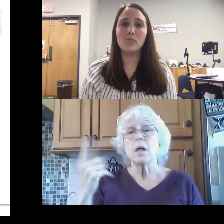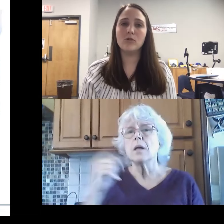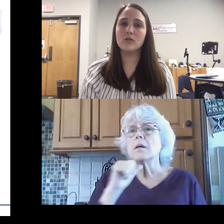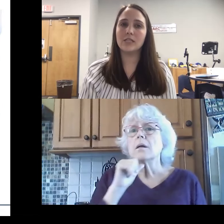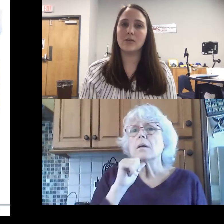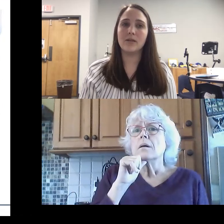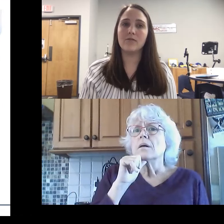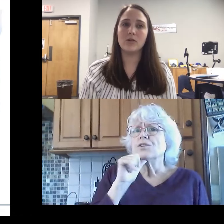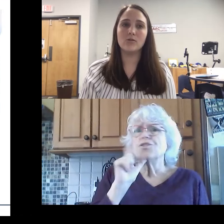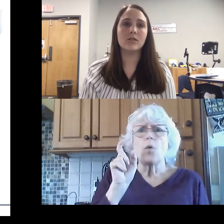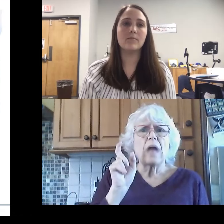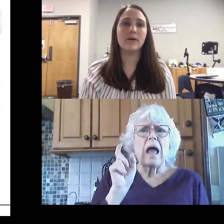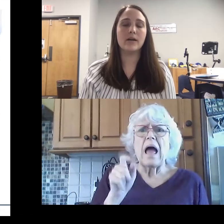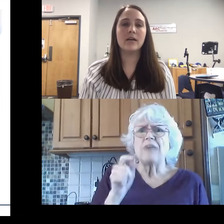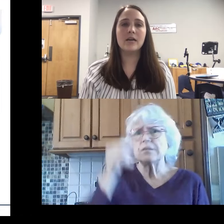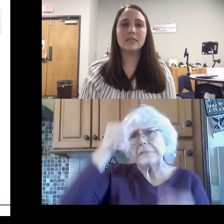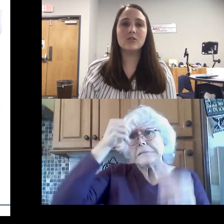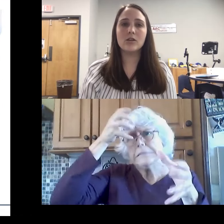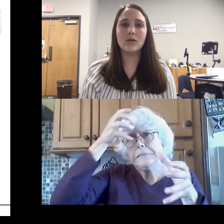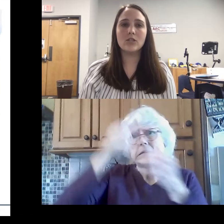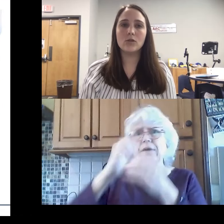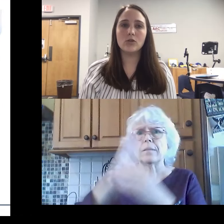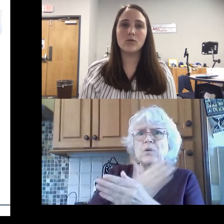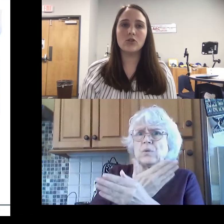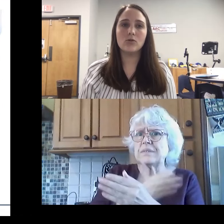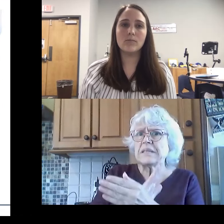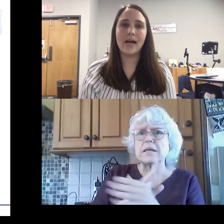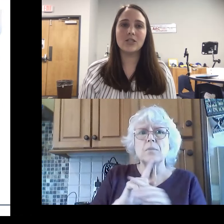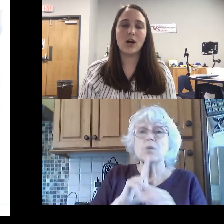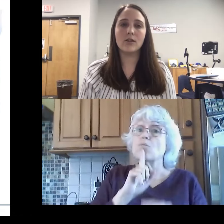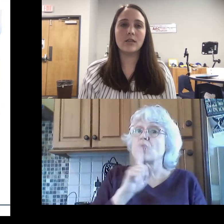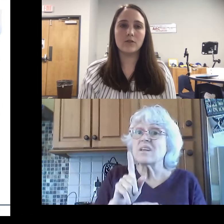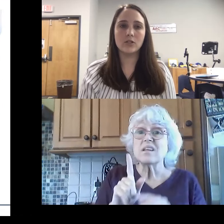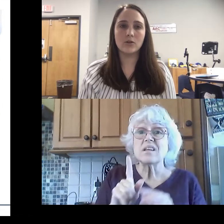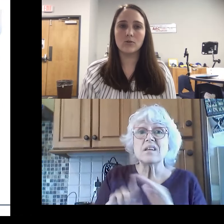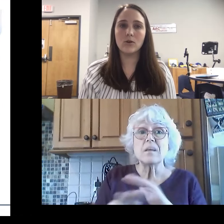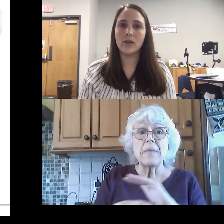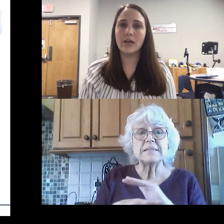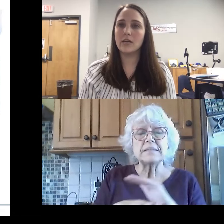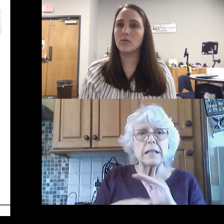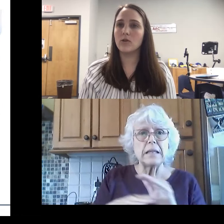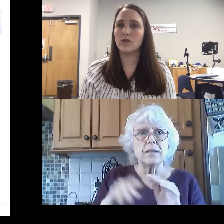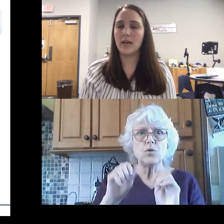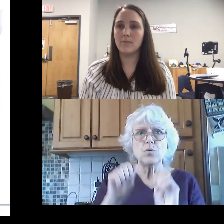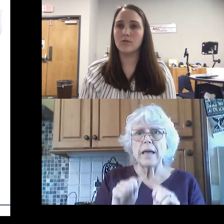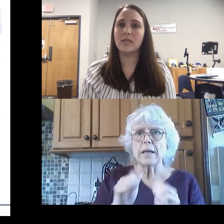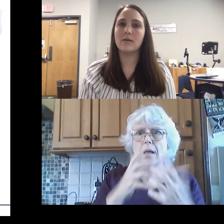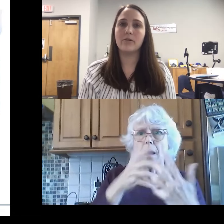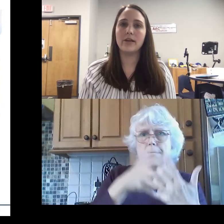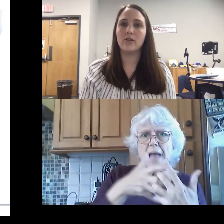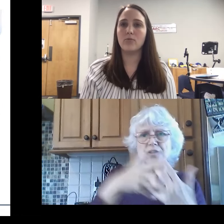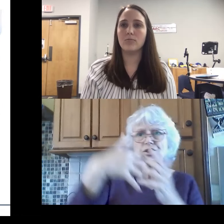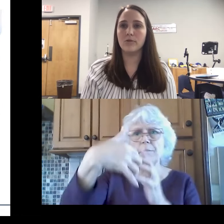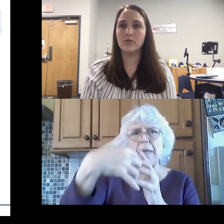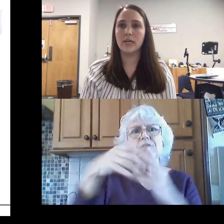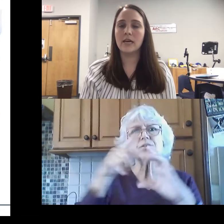to know music to be able to use it. But essentially what you would do is you would mash all the different circles on there and you would create music and